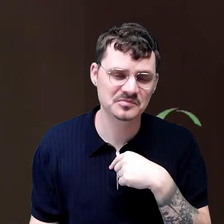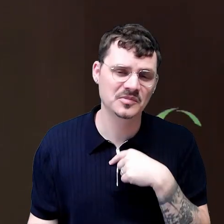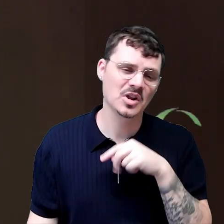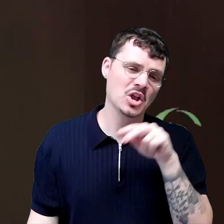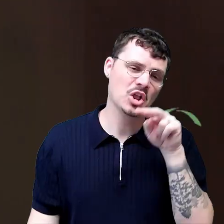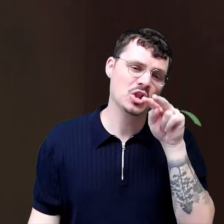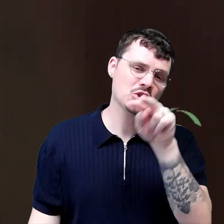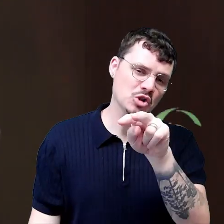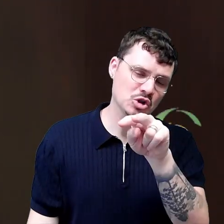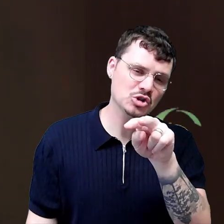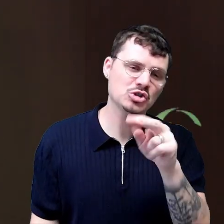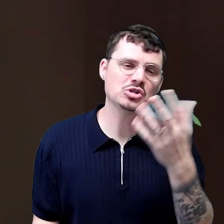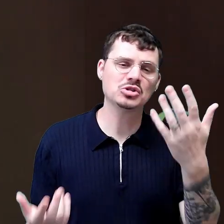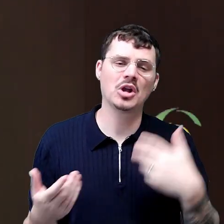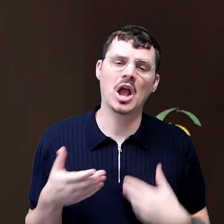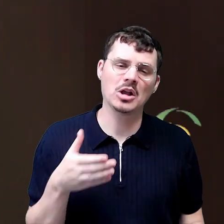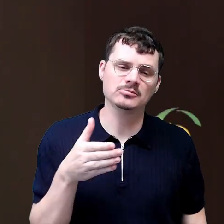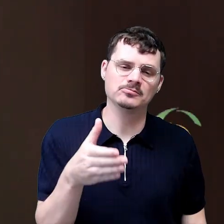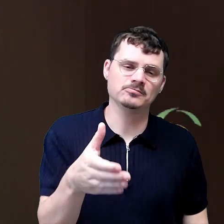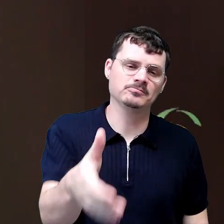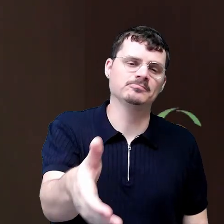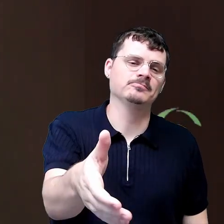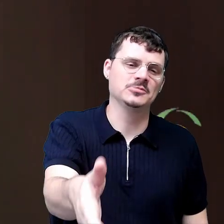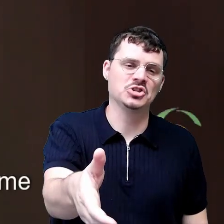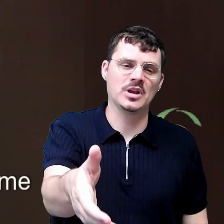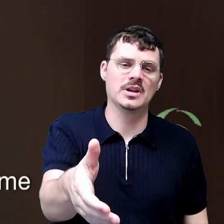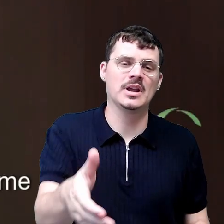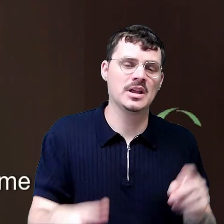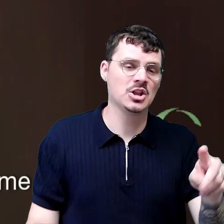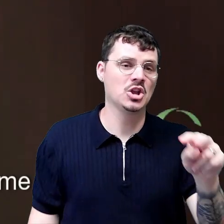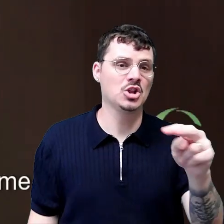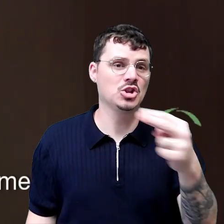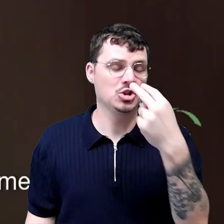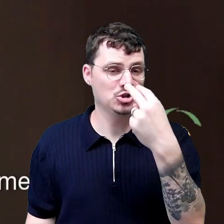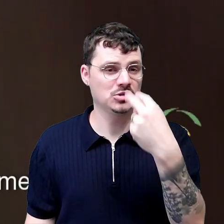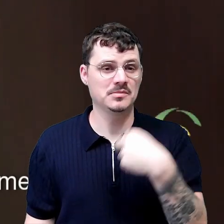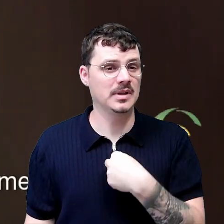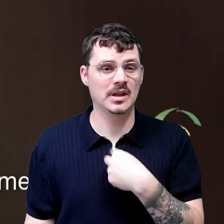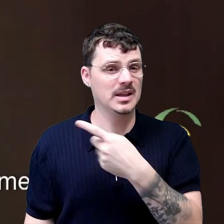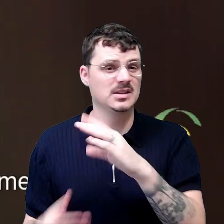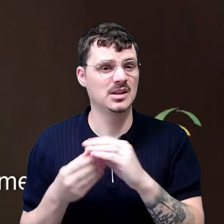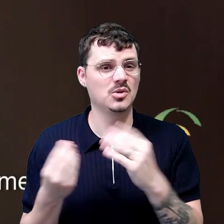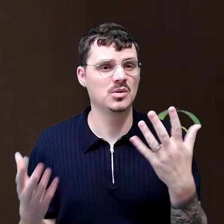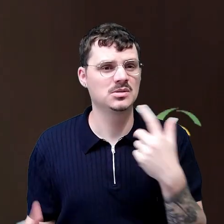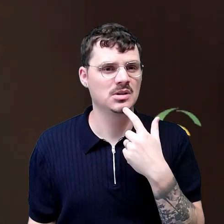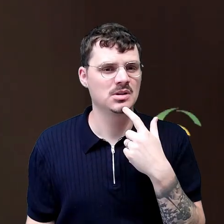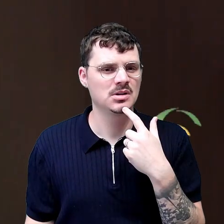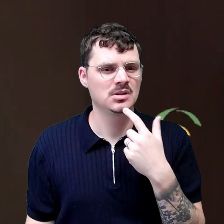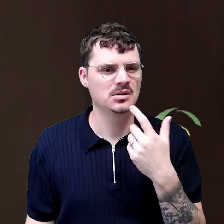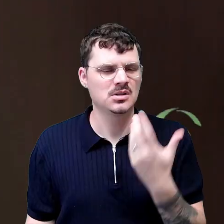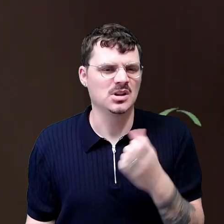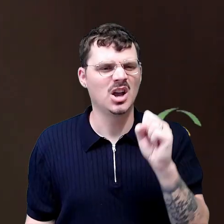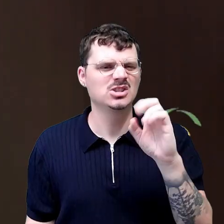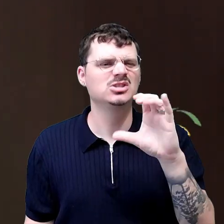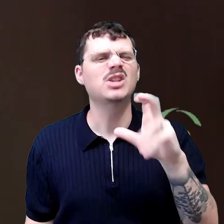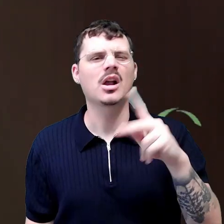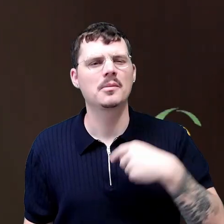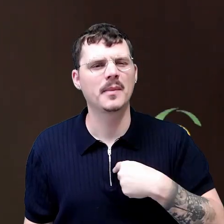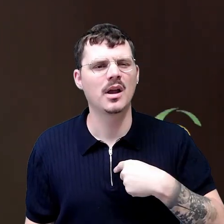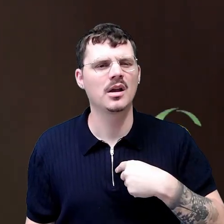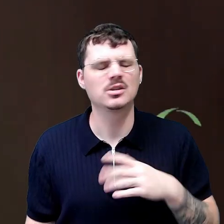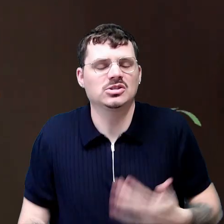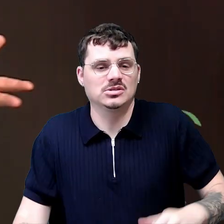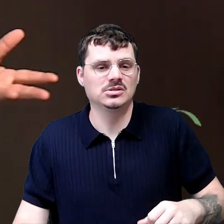his eyes, I hold out my hand to shake hands, and he looks back at me and he says, "Suck me," and jerks all over his